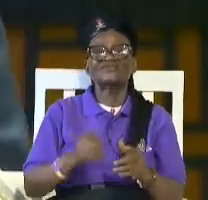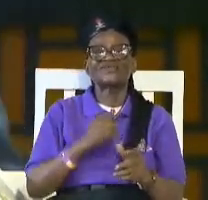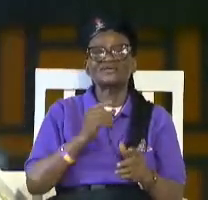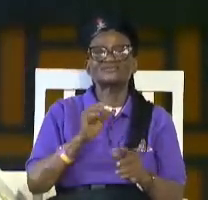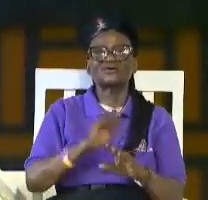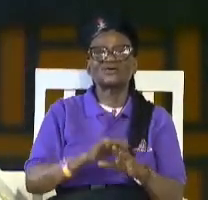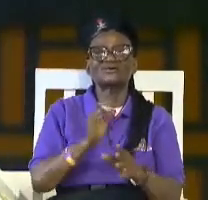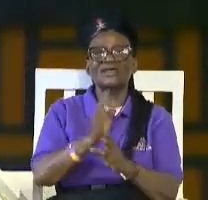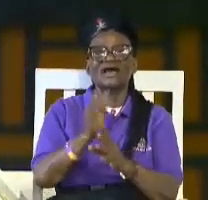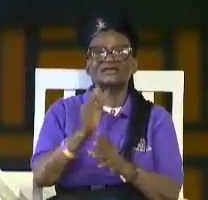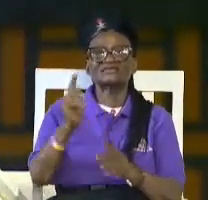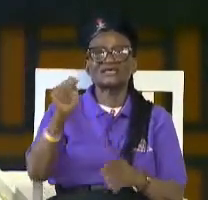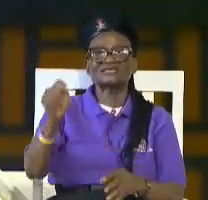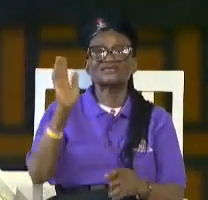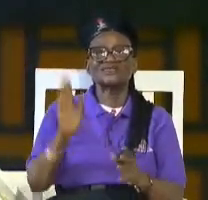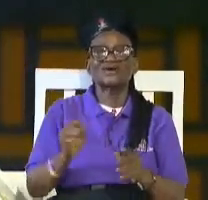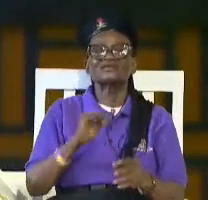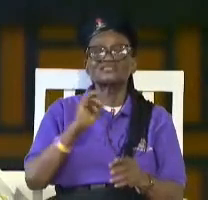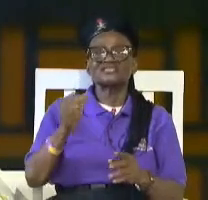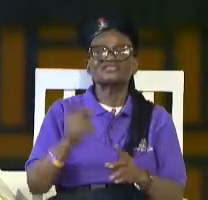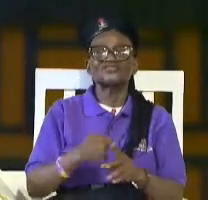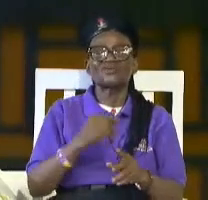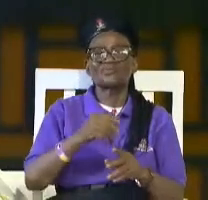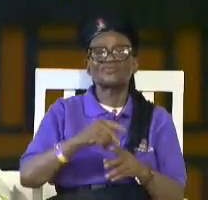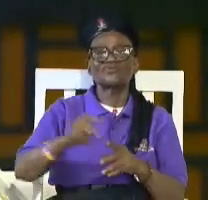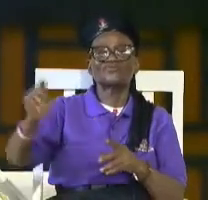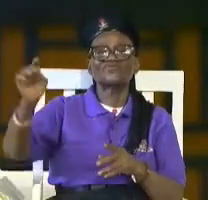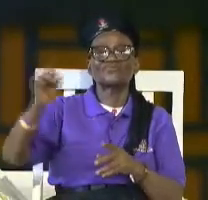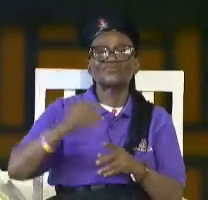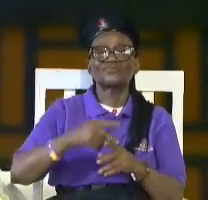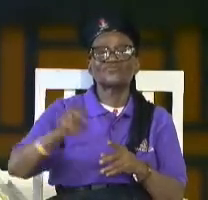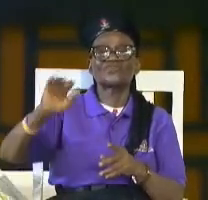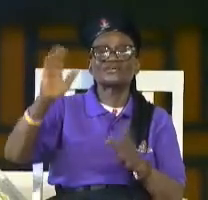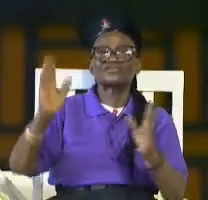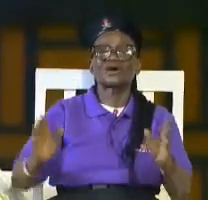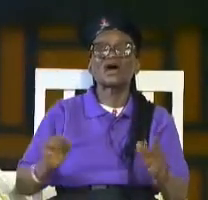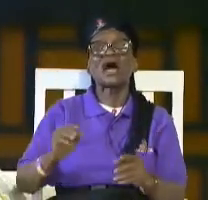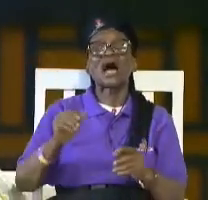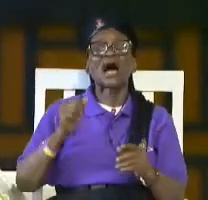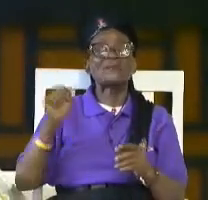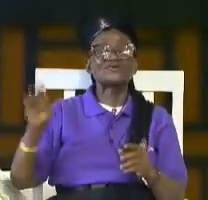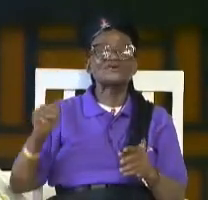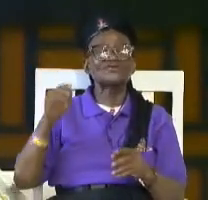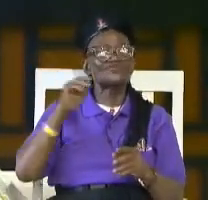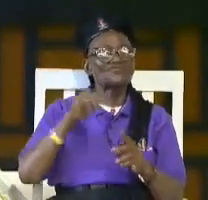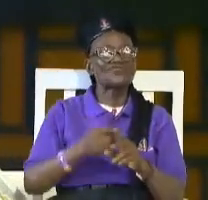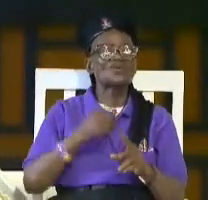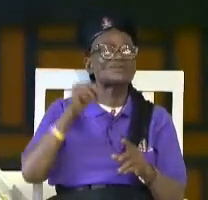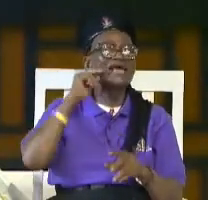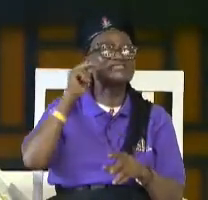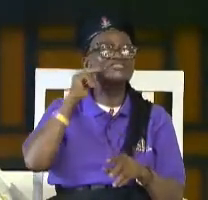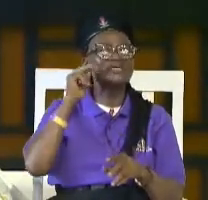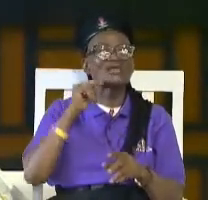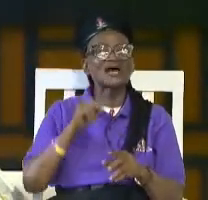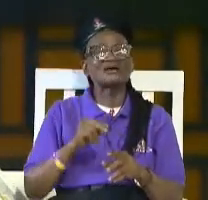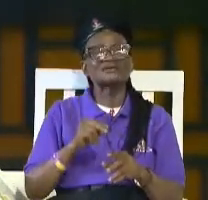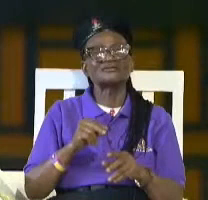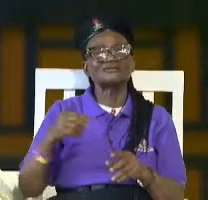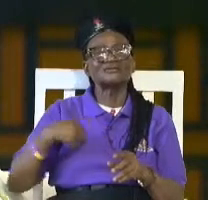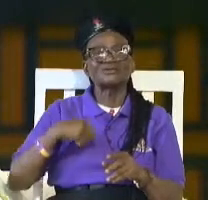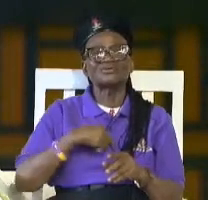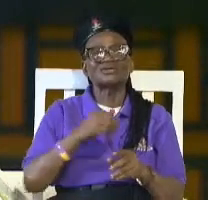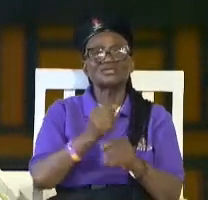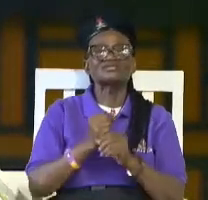testifier is from Professor Abiodun Olaya Paul from Nigeria. He received the